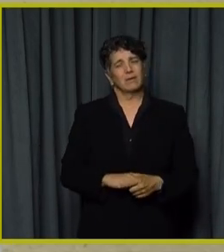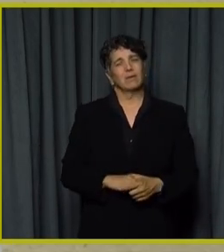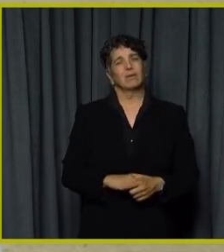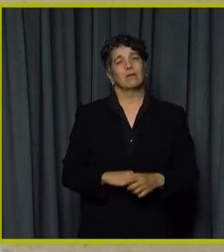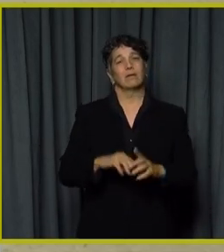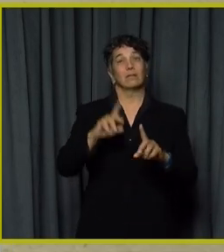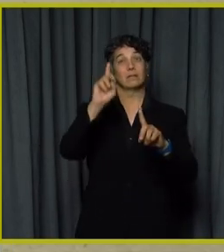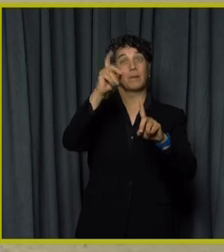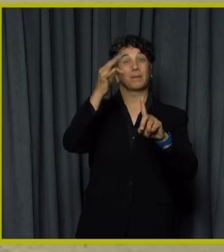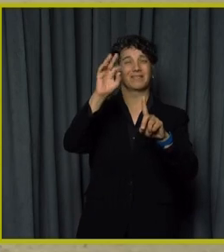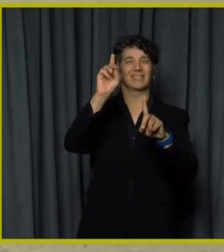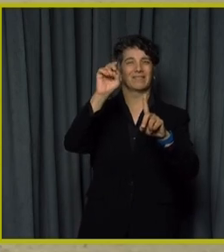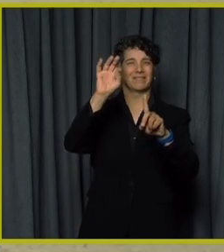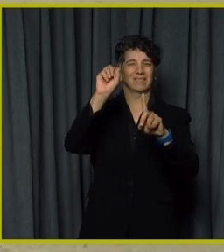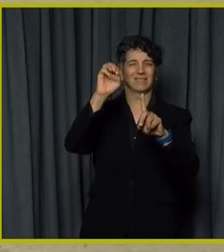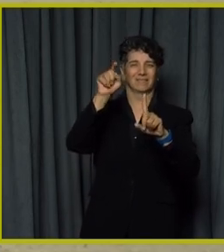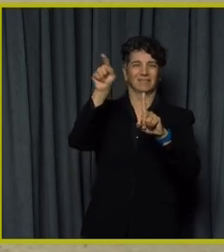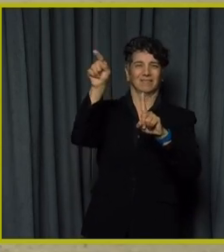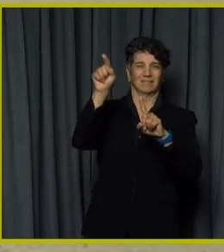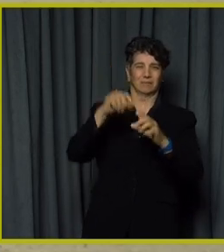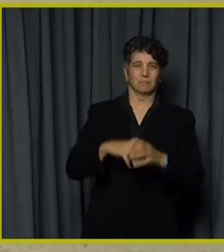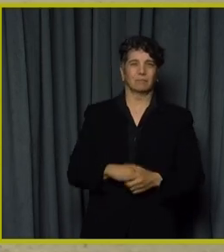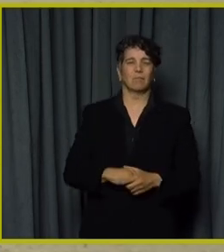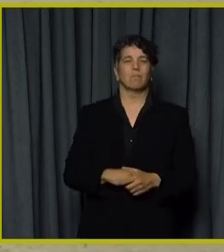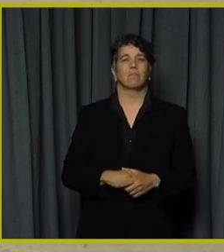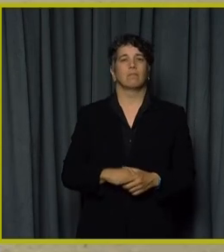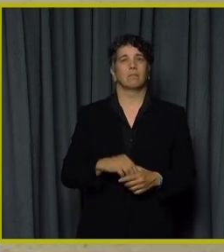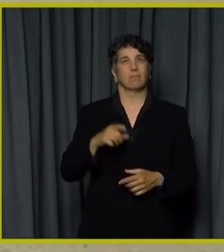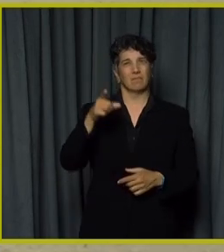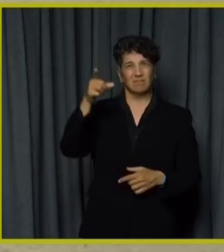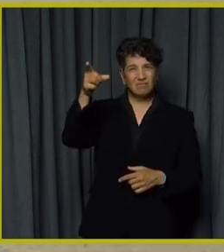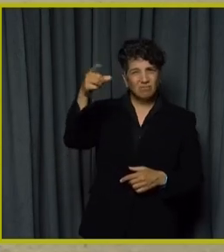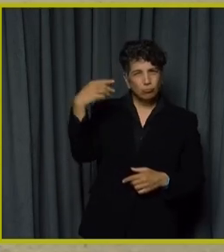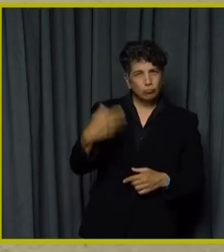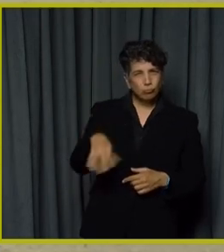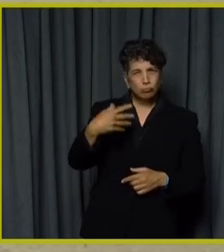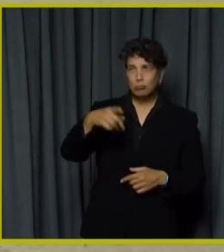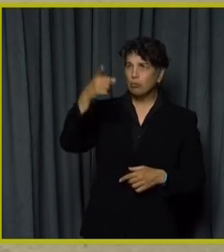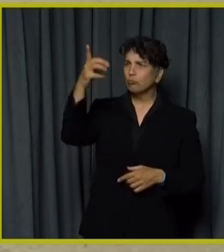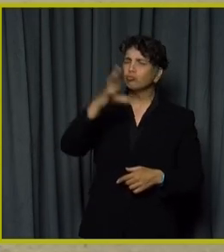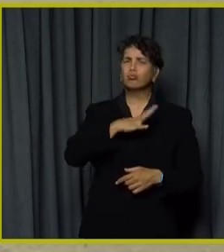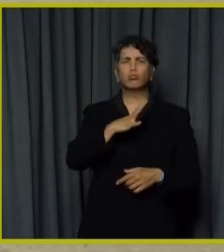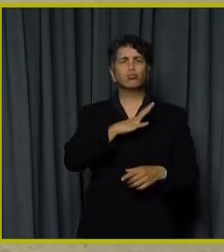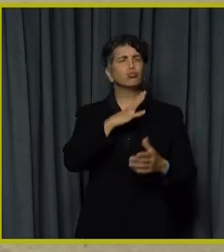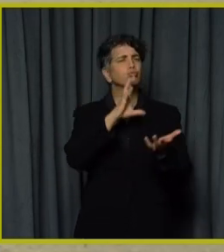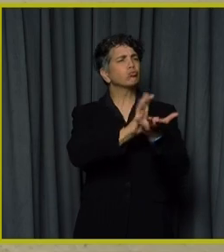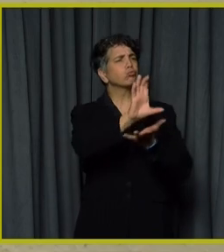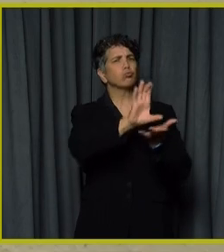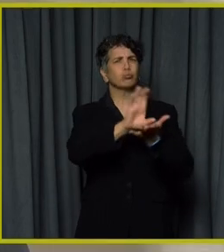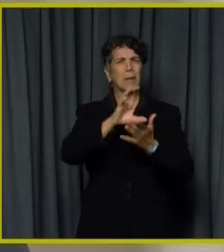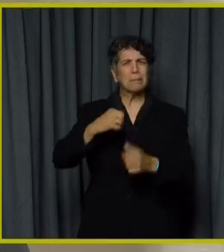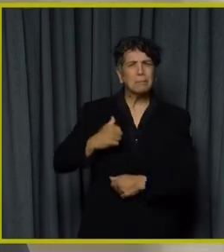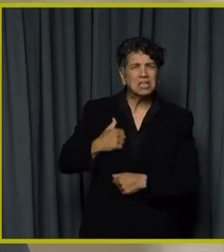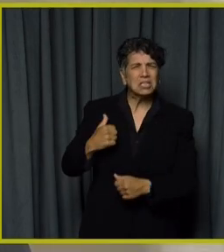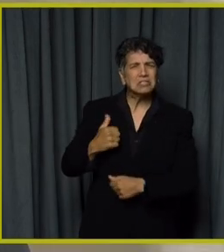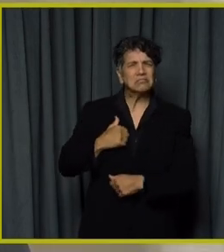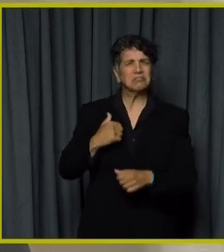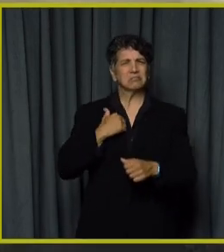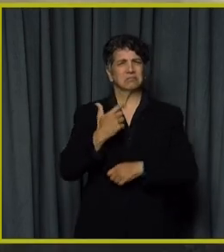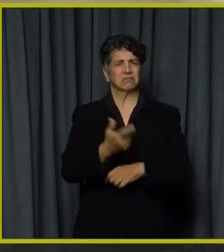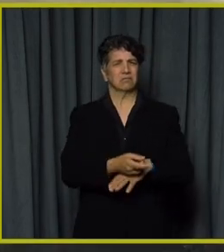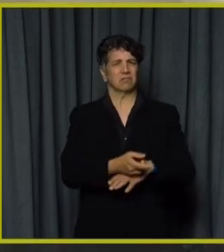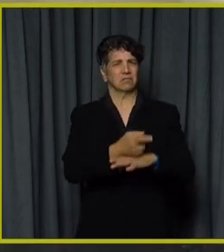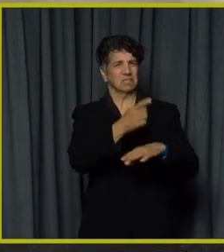excess military equipment like tanks, grenade launchers, and other weapons of war are being sent to law enforcement agencies? Did you